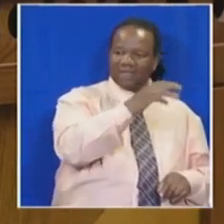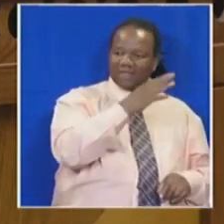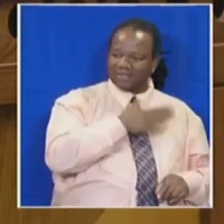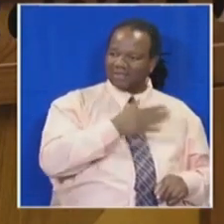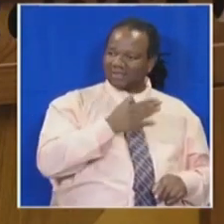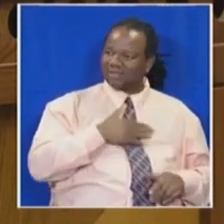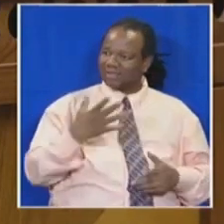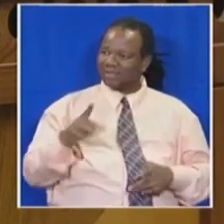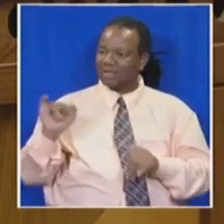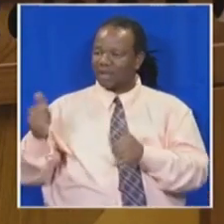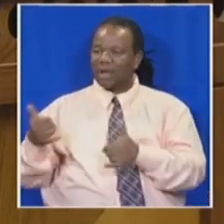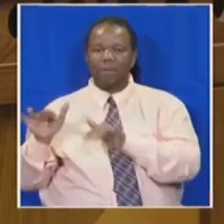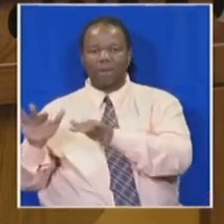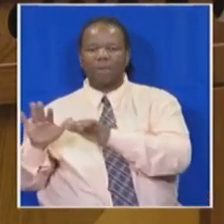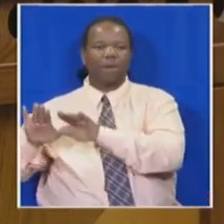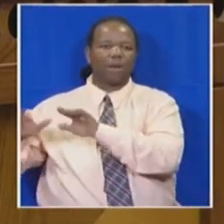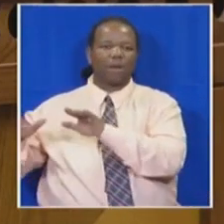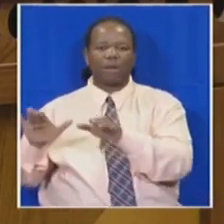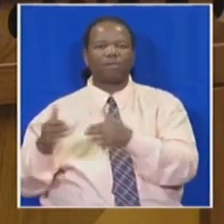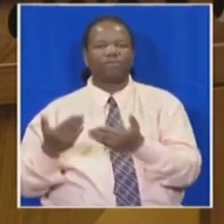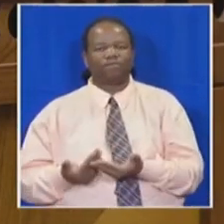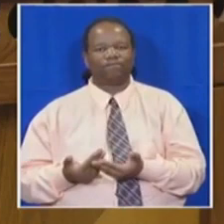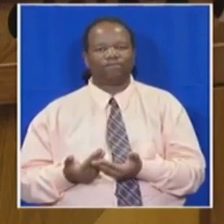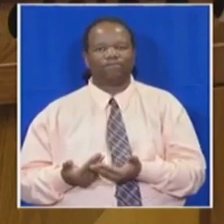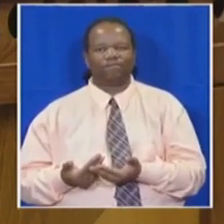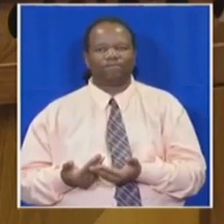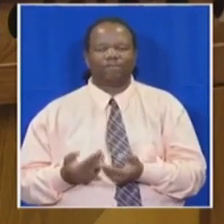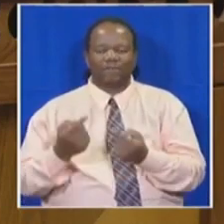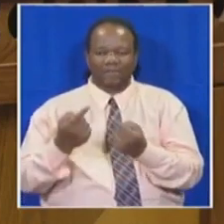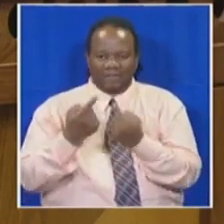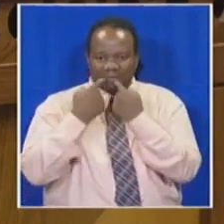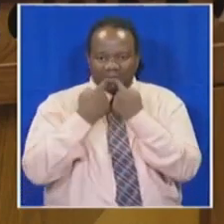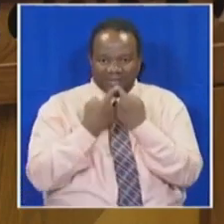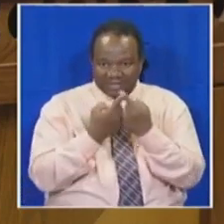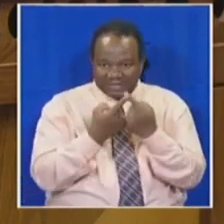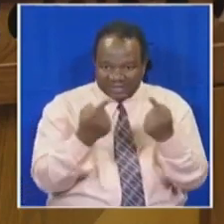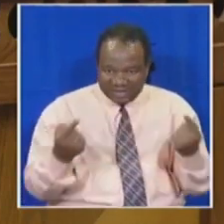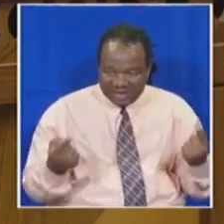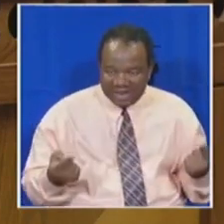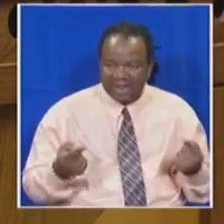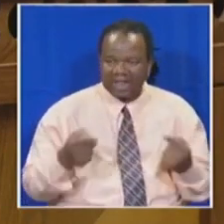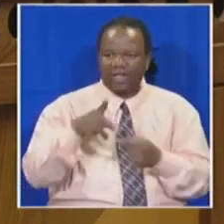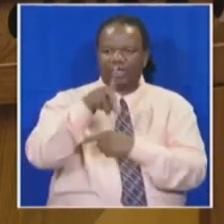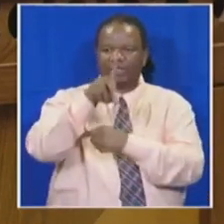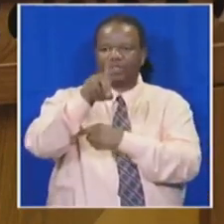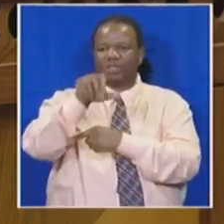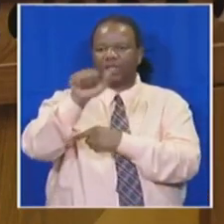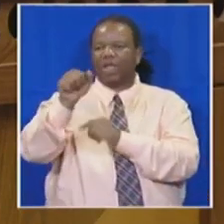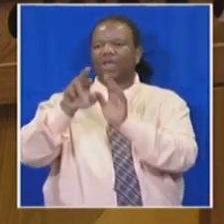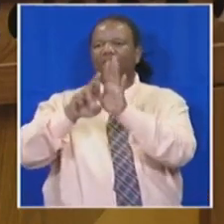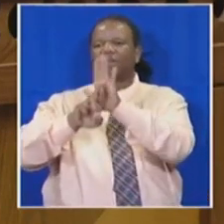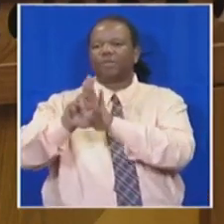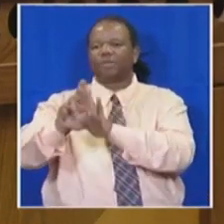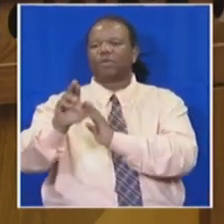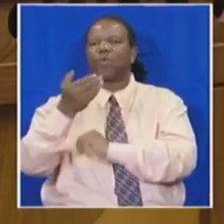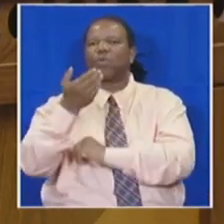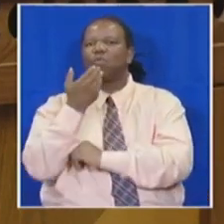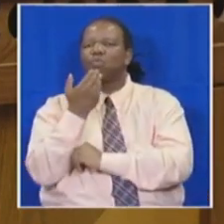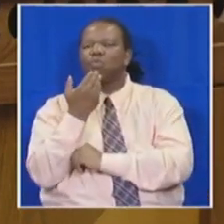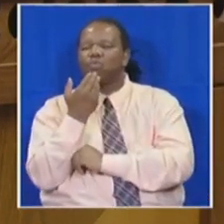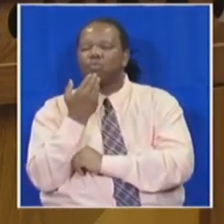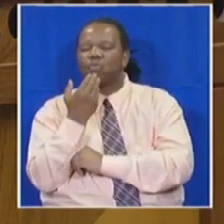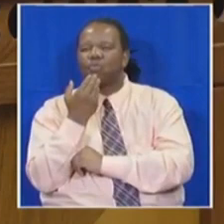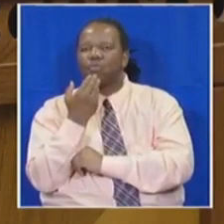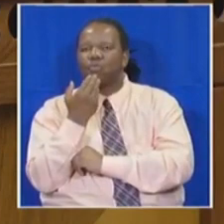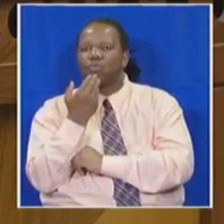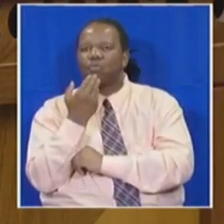people. And by contrast, let me spell out who the DA is for. The DA is firmly